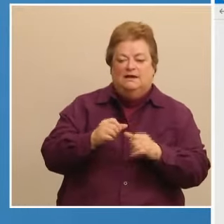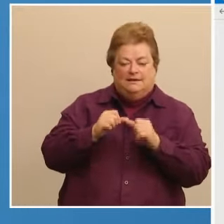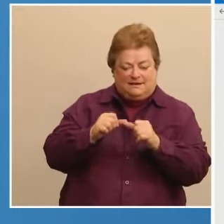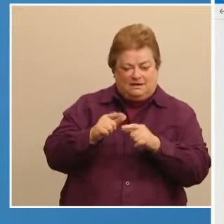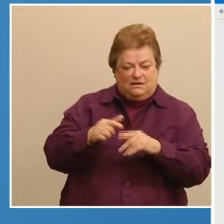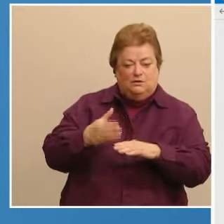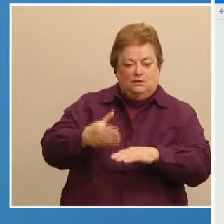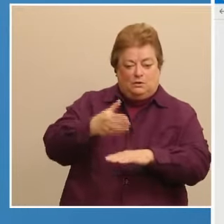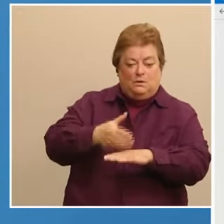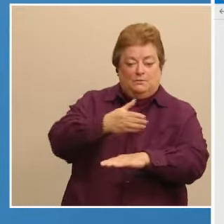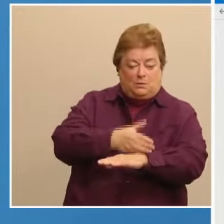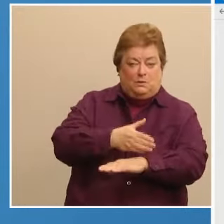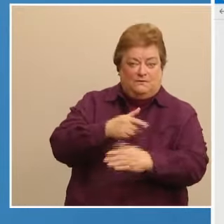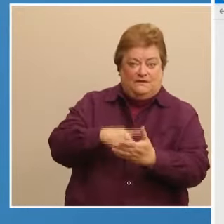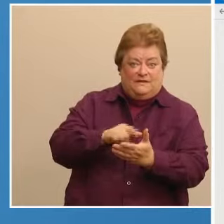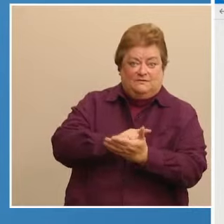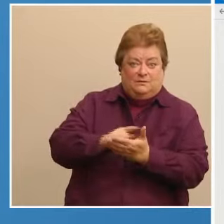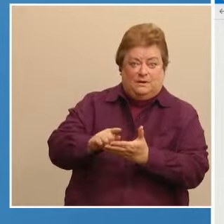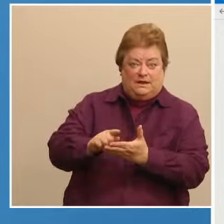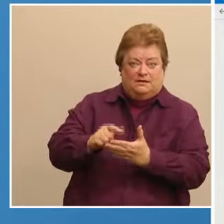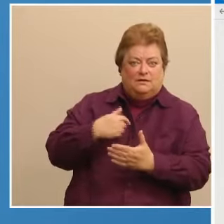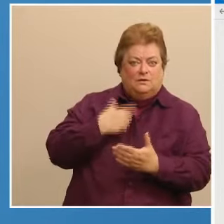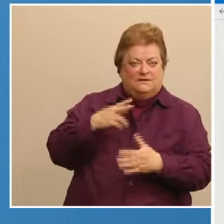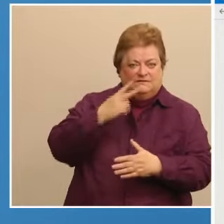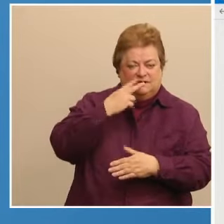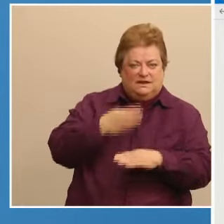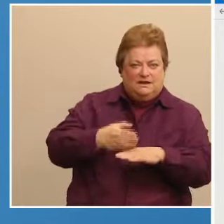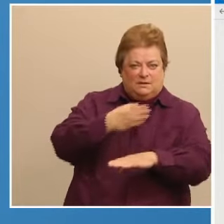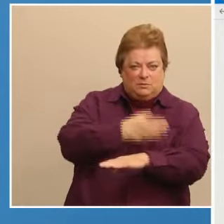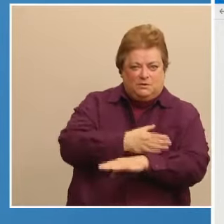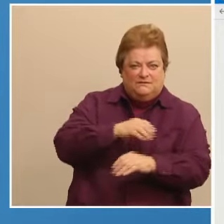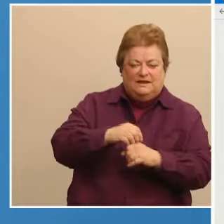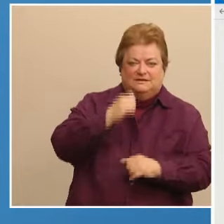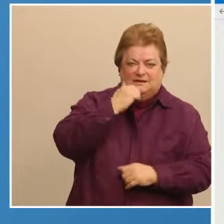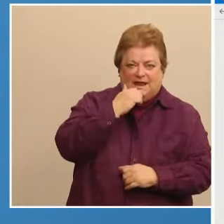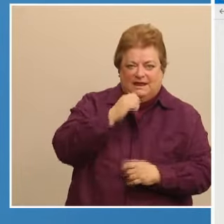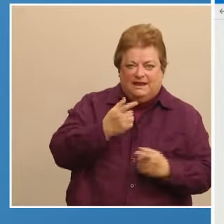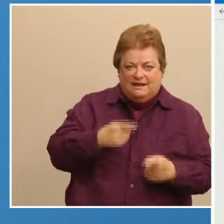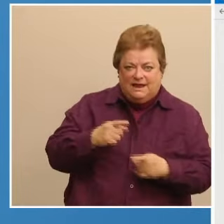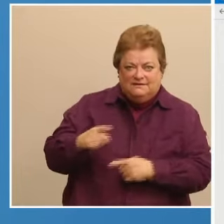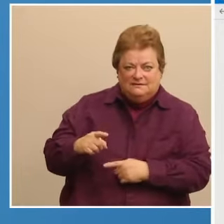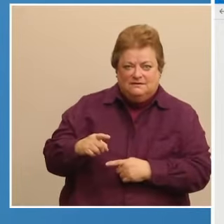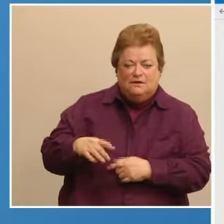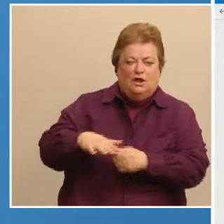improve over the past few weeks. We have seen improvement in new daily cases,